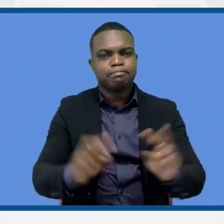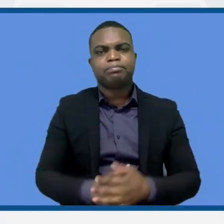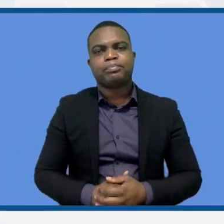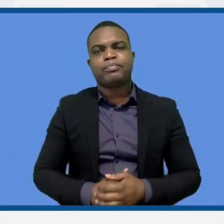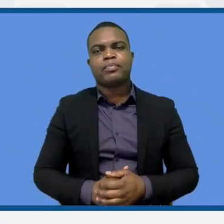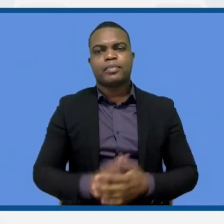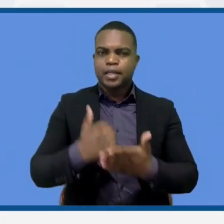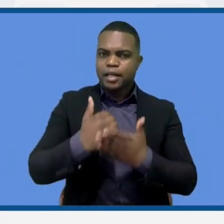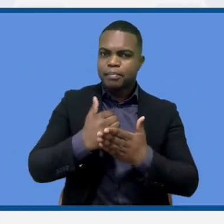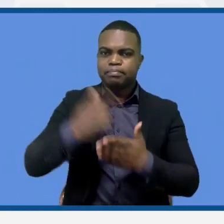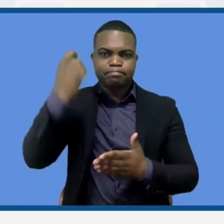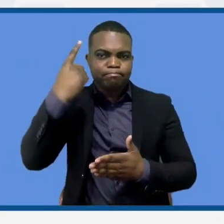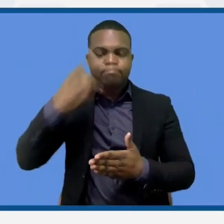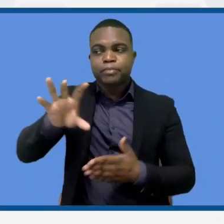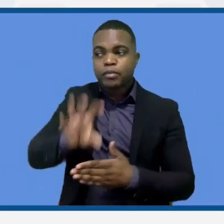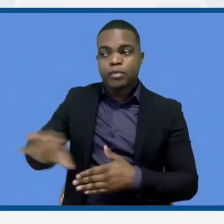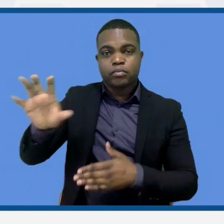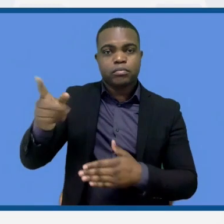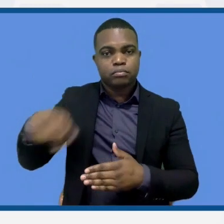some part of the infrastructure system.